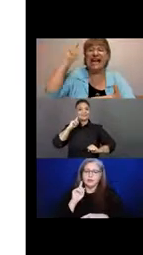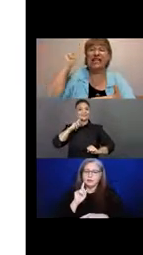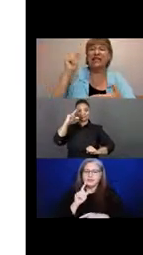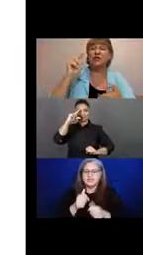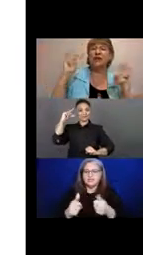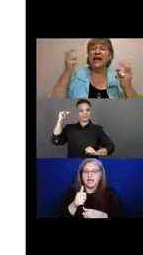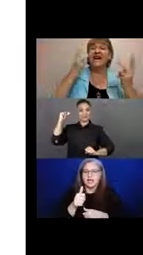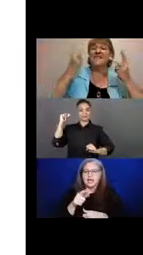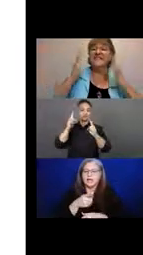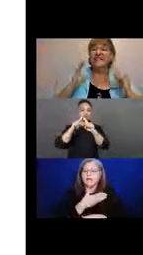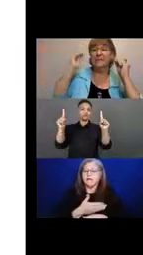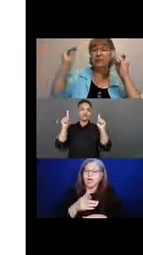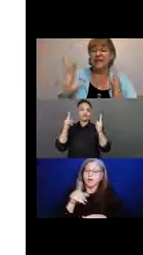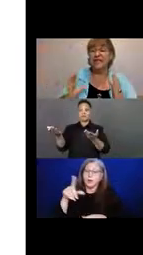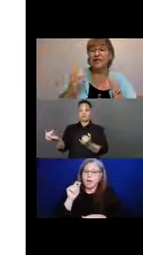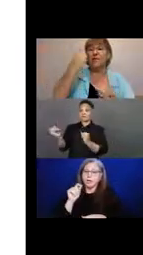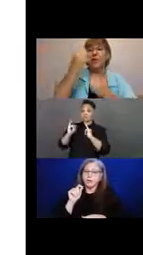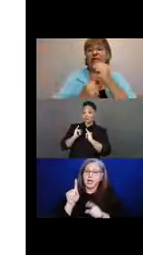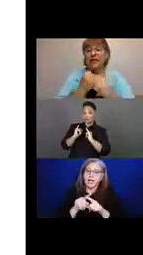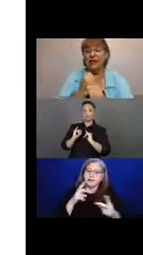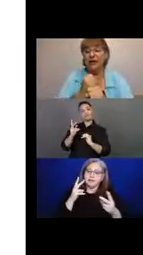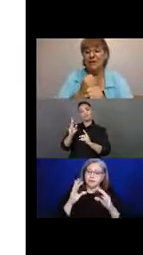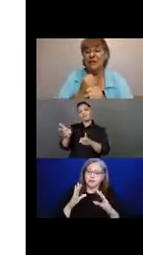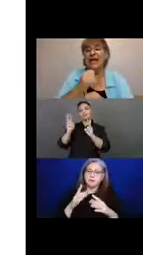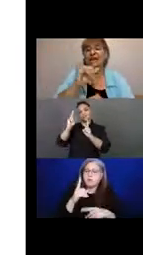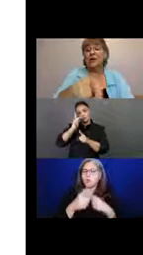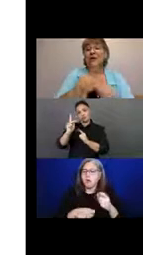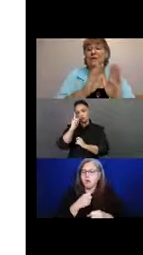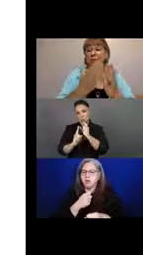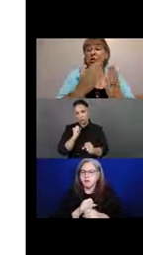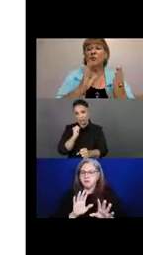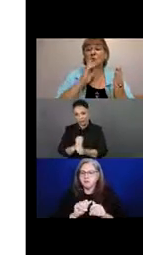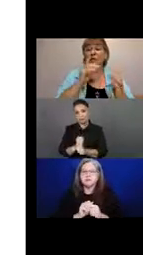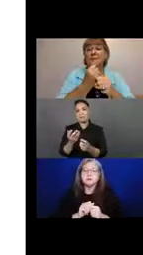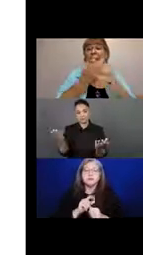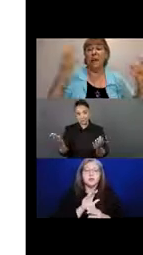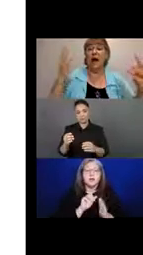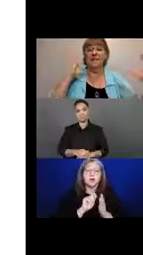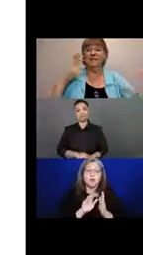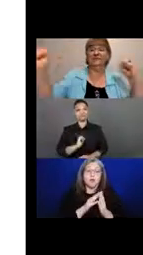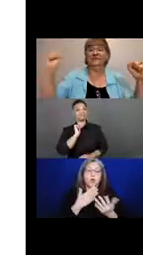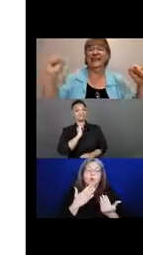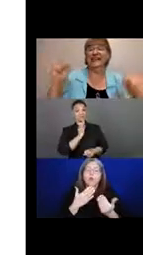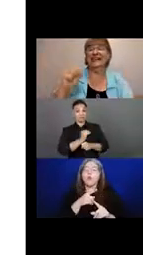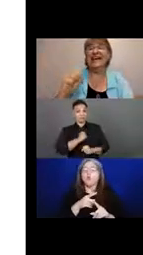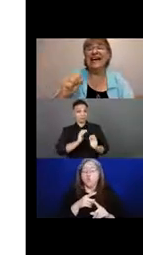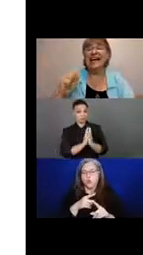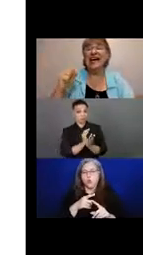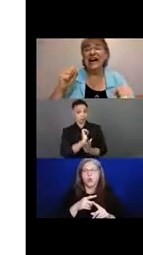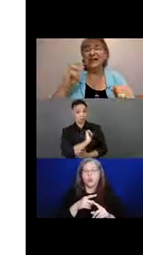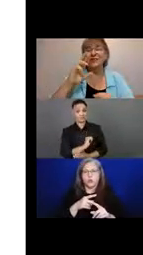invited to Gallaudet to be visiting professor for 1 year. So his book really made a lot of